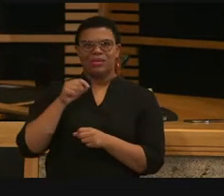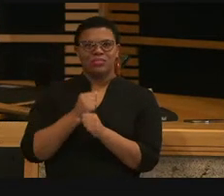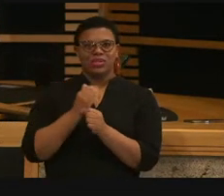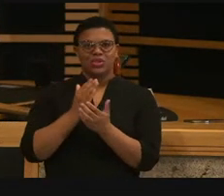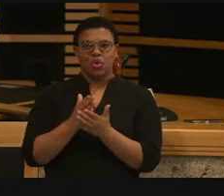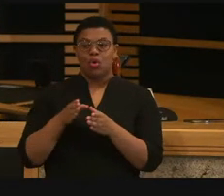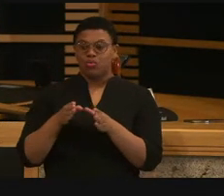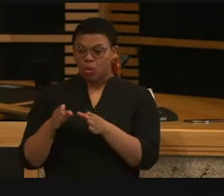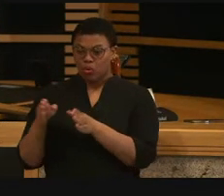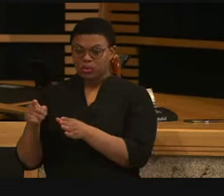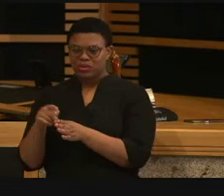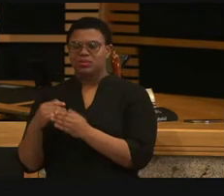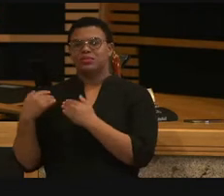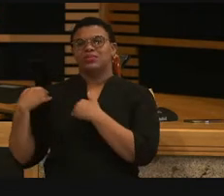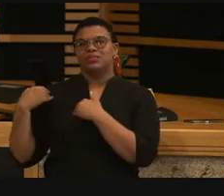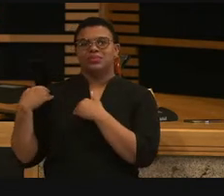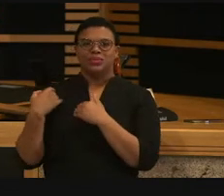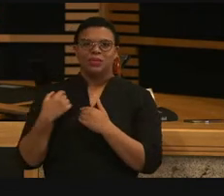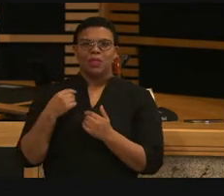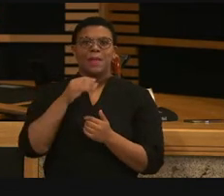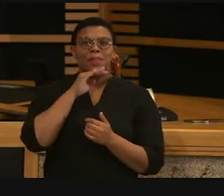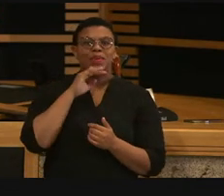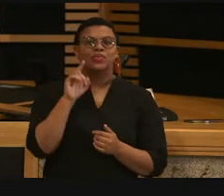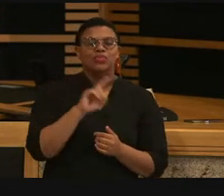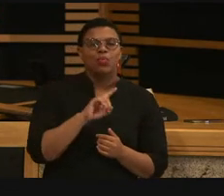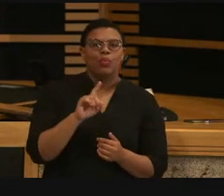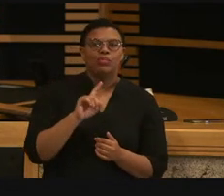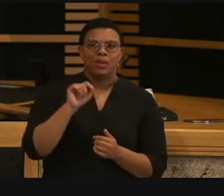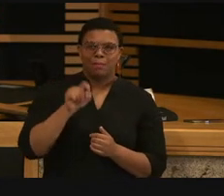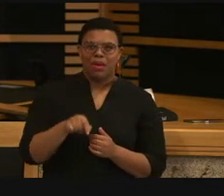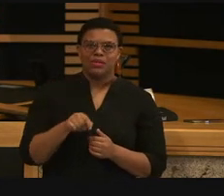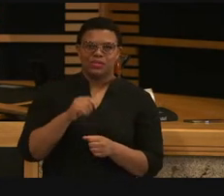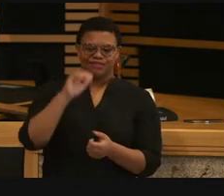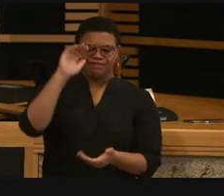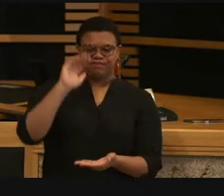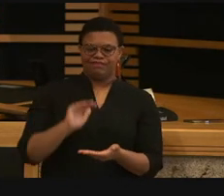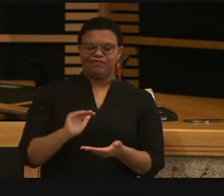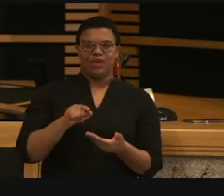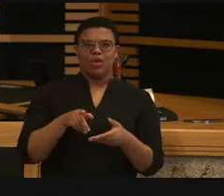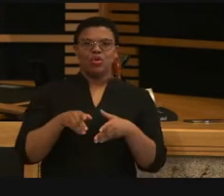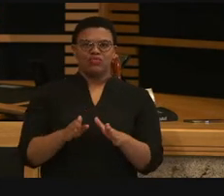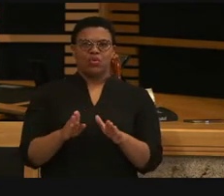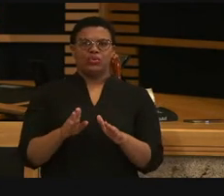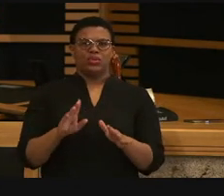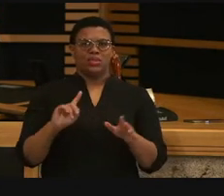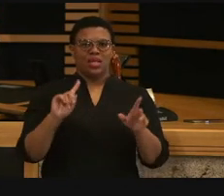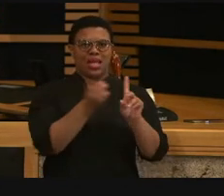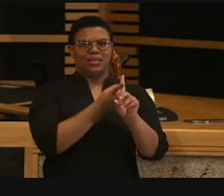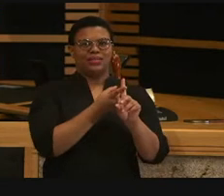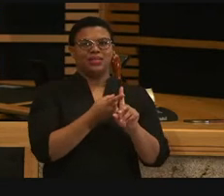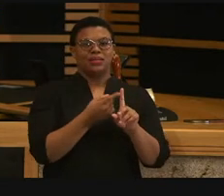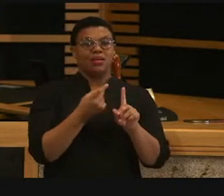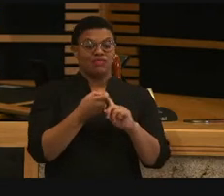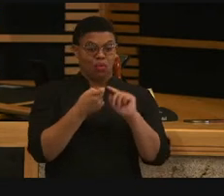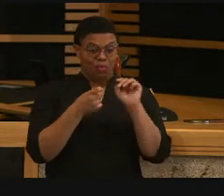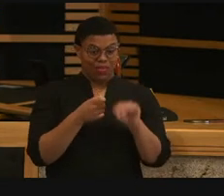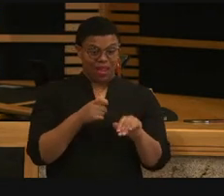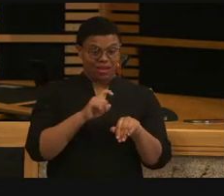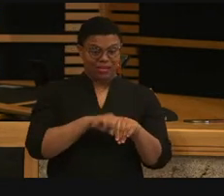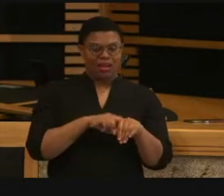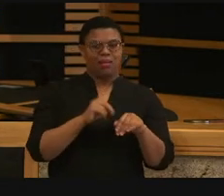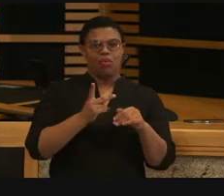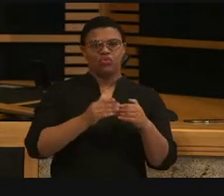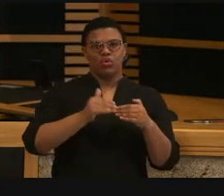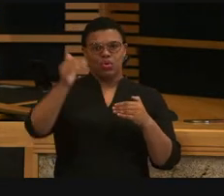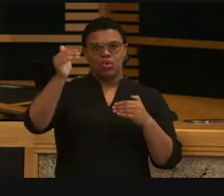safe and that measures are put in place to reduce road accidents during the Easter period and beyond. Therefore, I